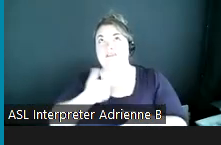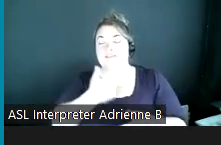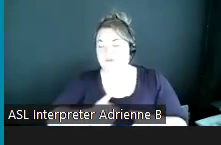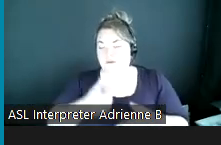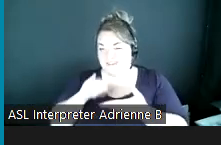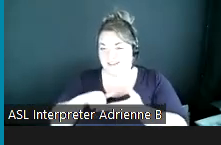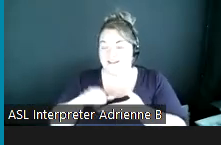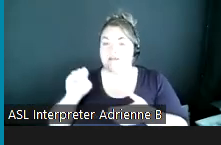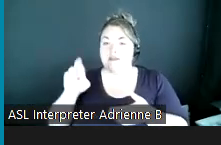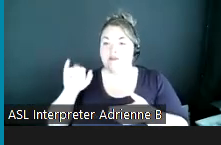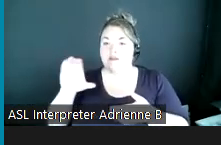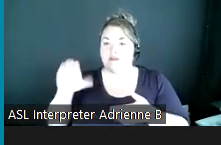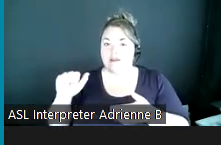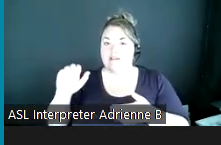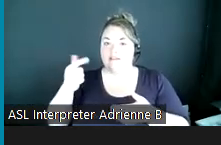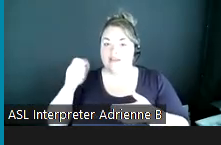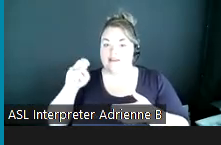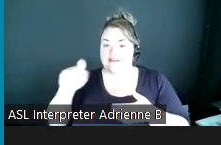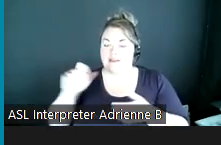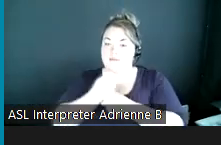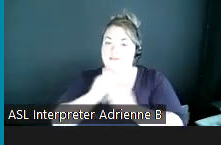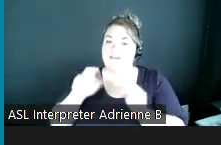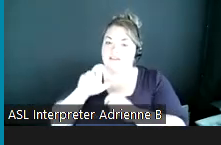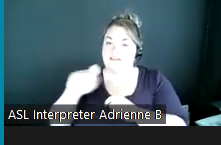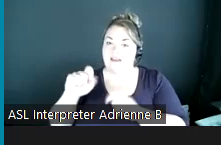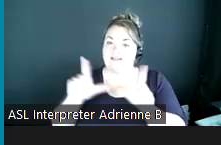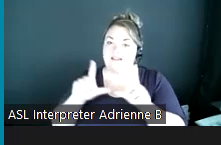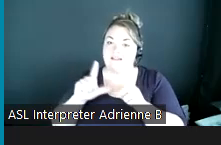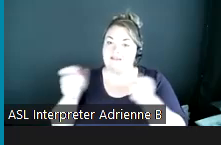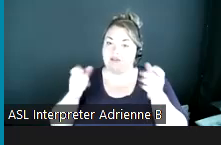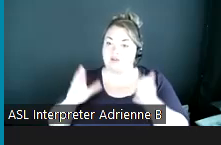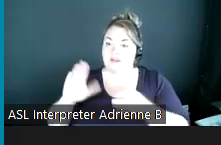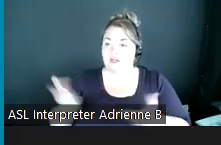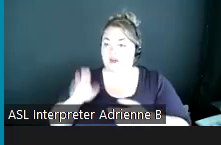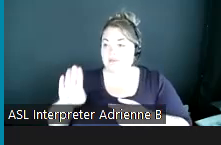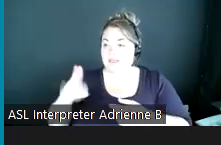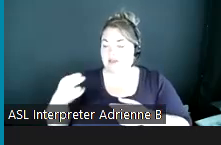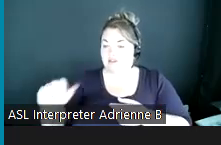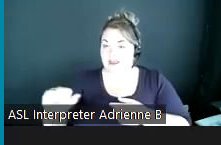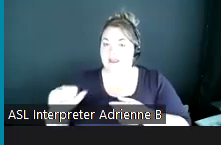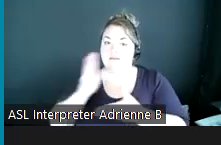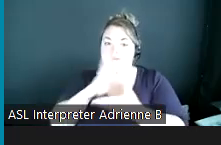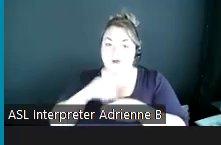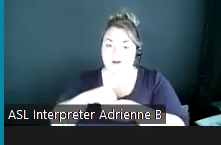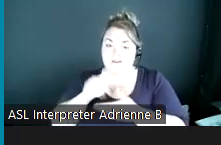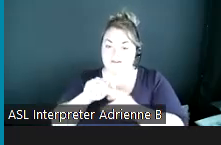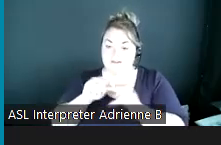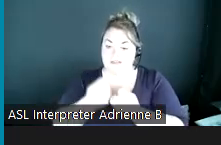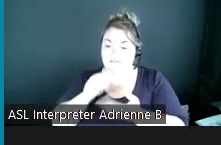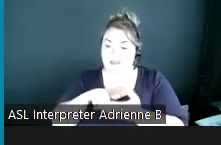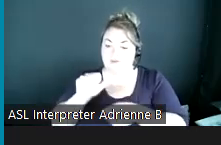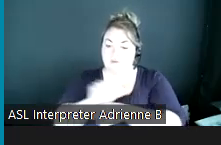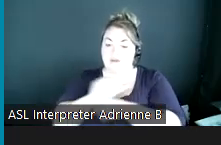My name is Erica Gannett, and I am a safety net licensing manager here at the BHA, part of the team that is